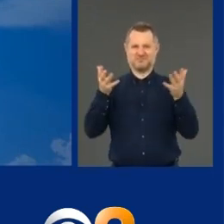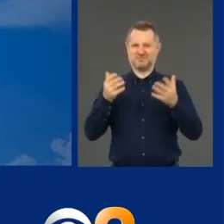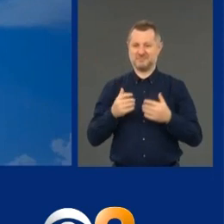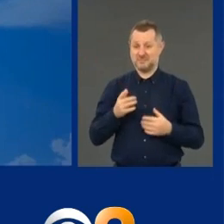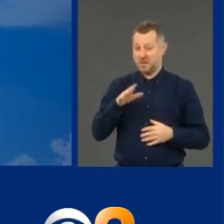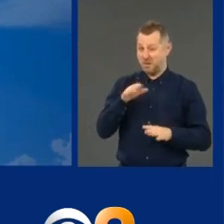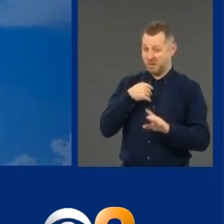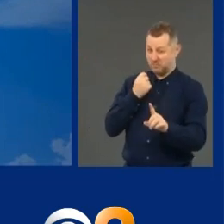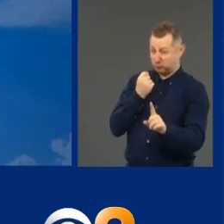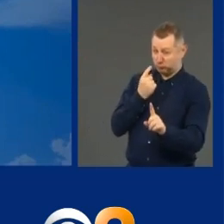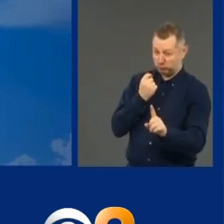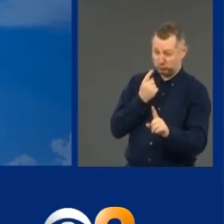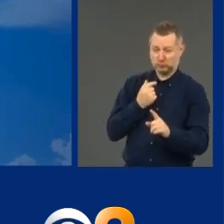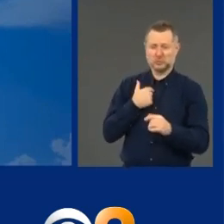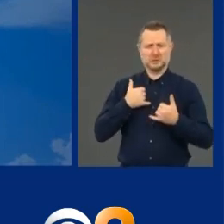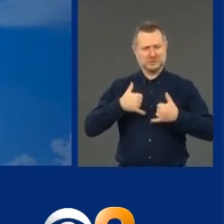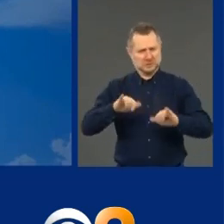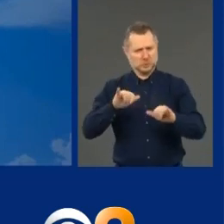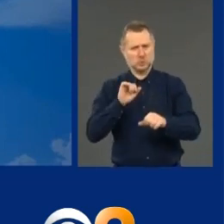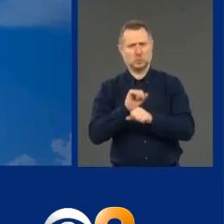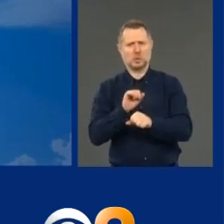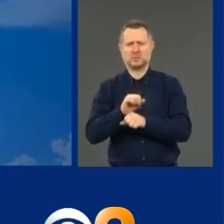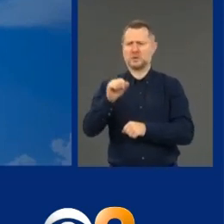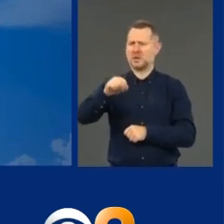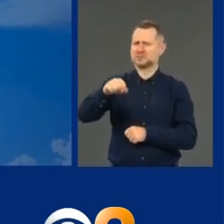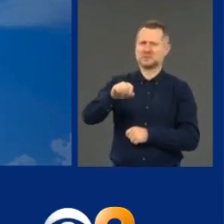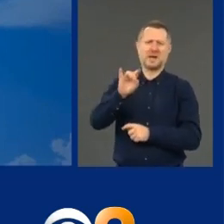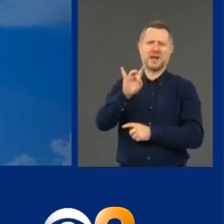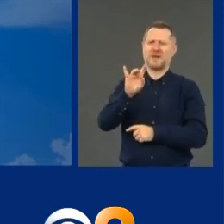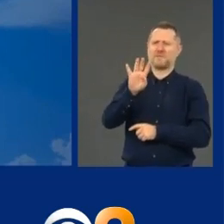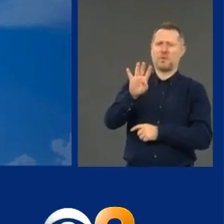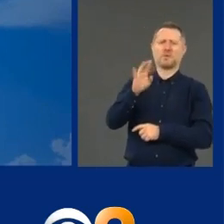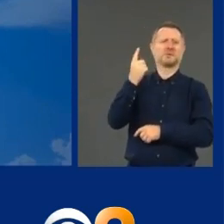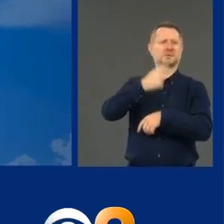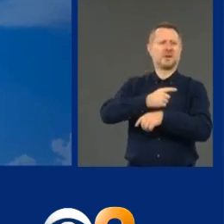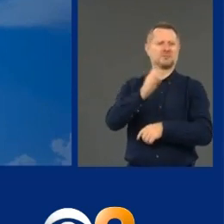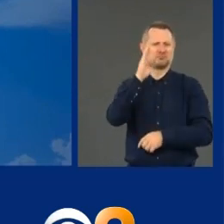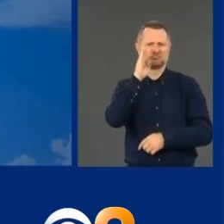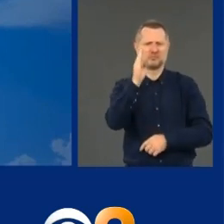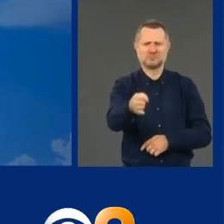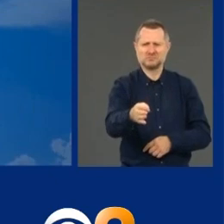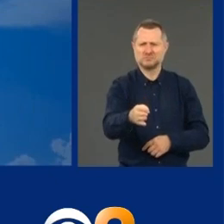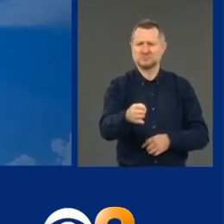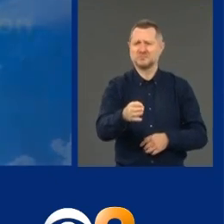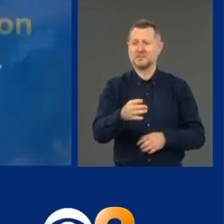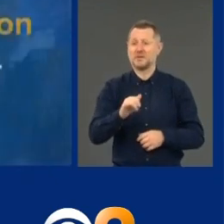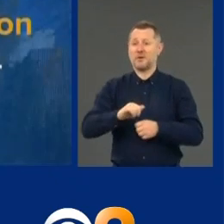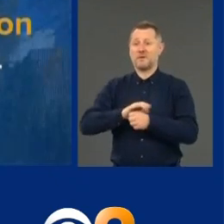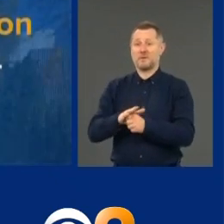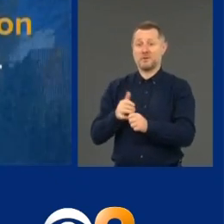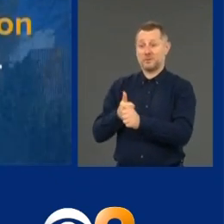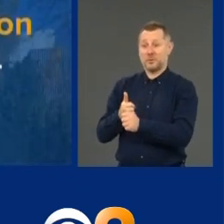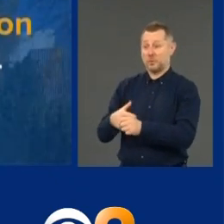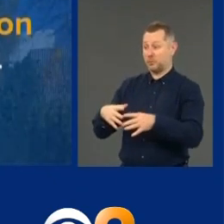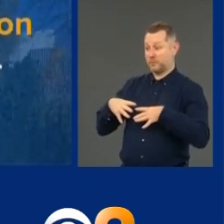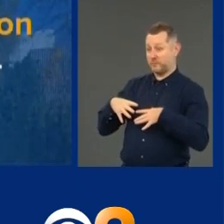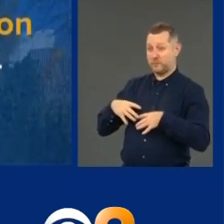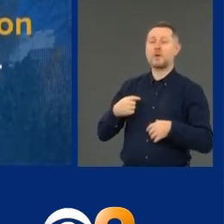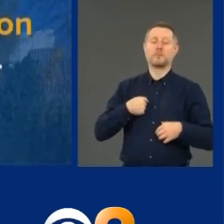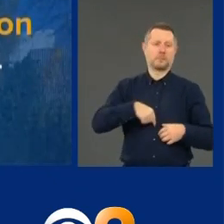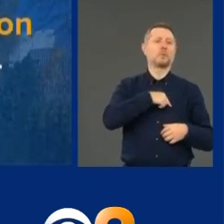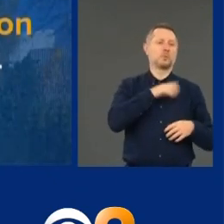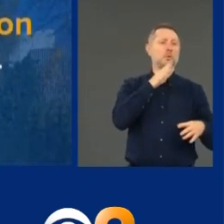we are working, yes, 84 straight days. When the COVID virus takes a day off, we will take a day off. It's very simple.